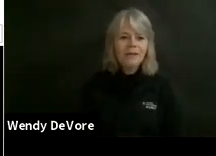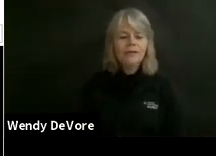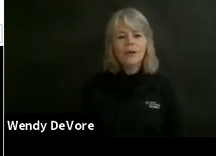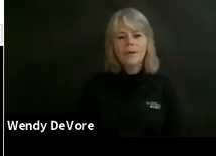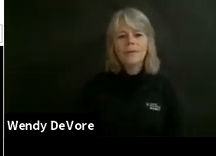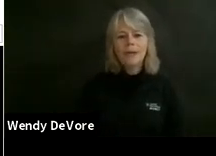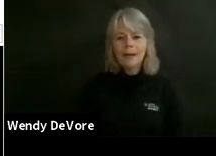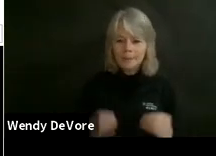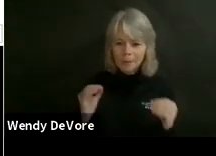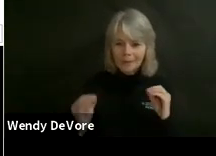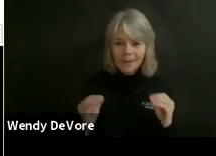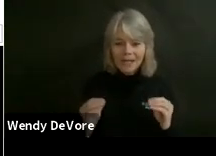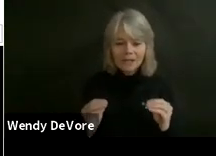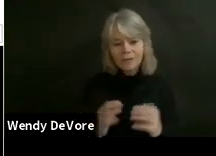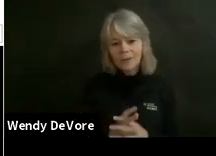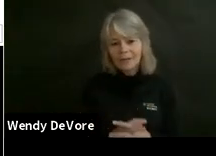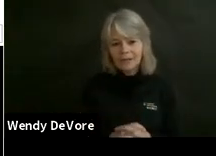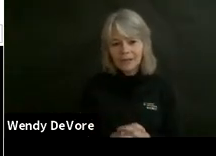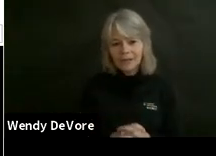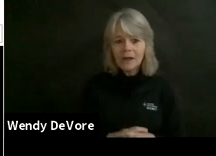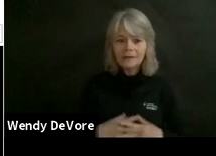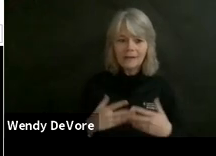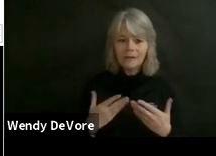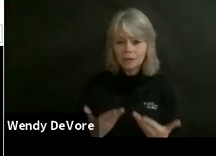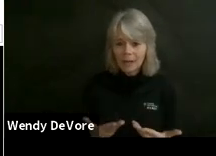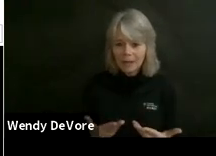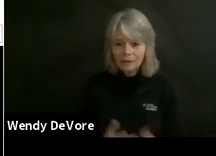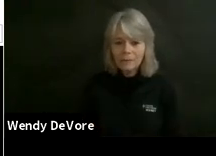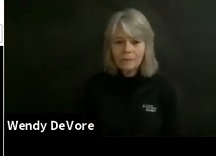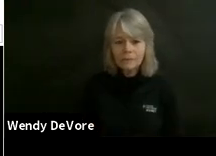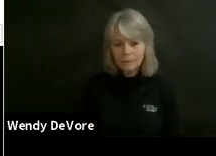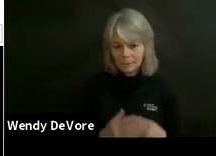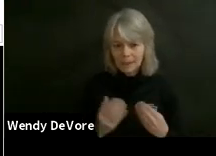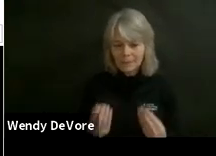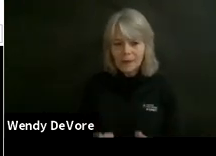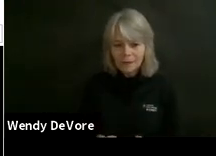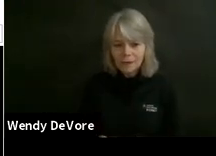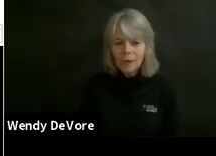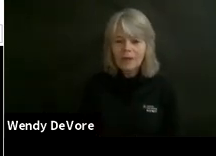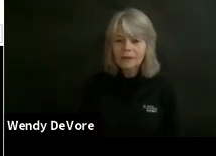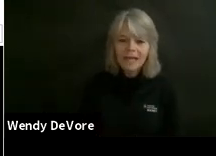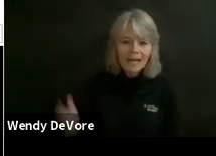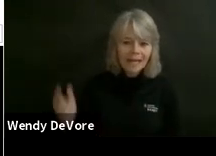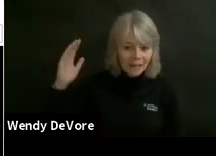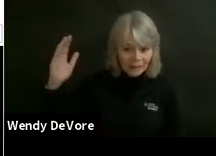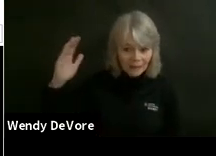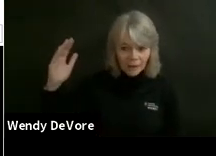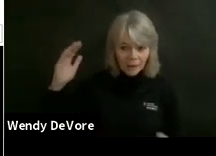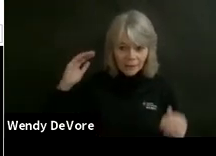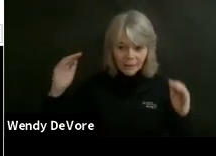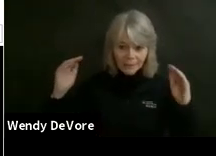And so you can imagine if someone has a hearing loss and they're trying to listen to what you're saying,